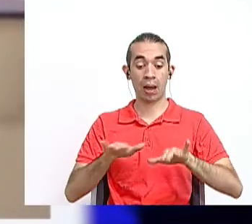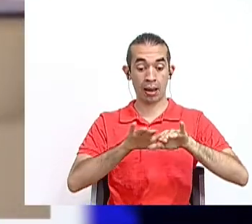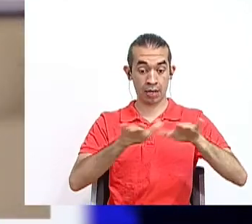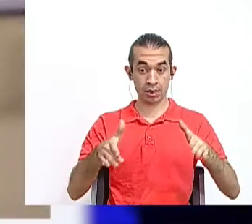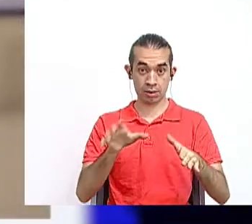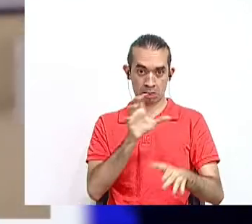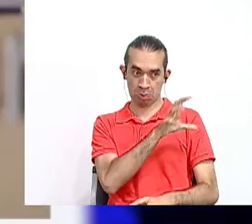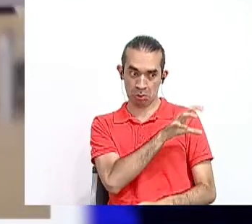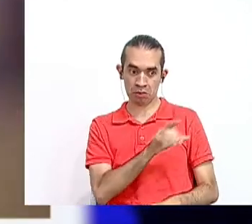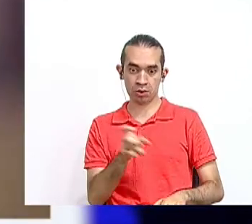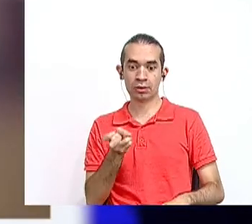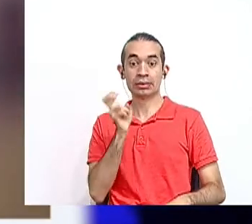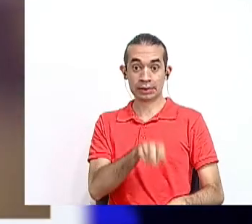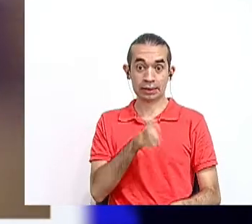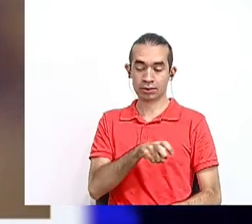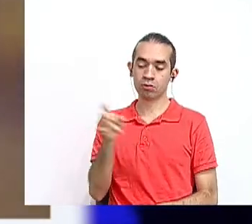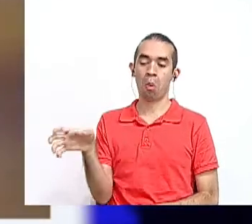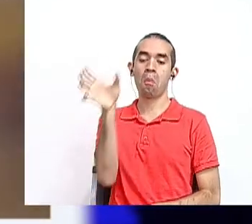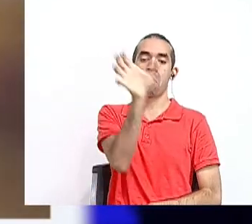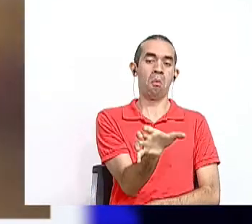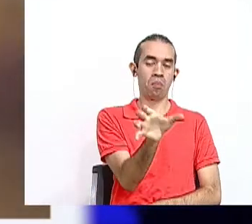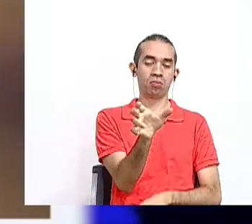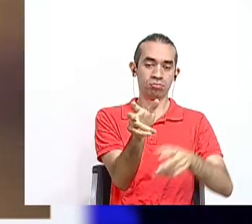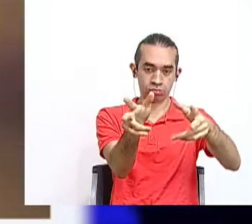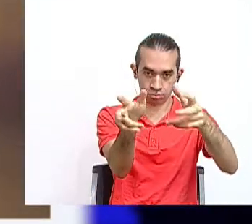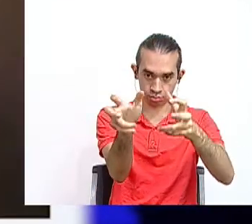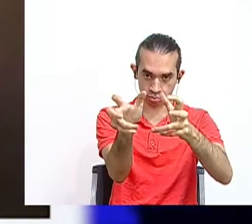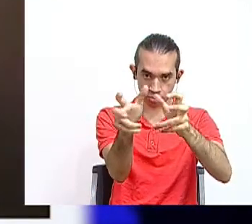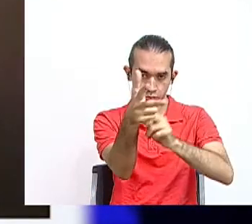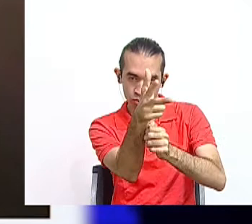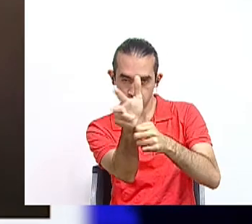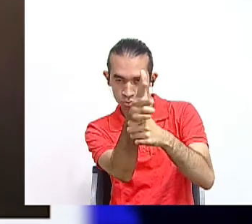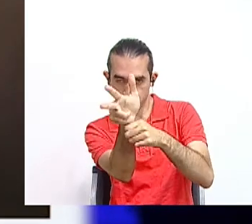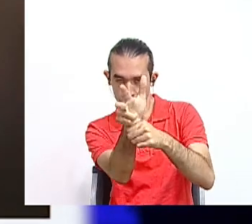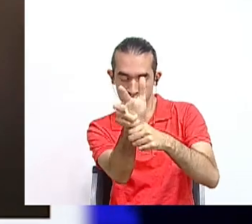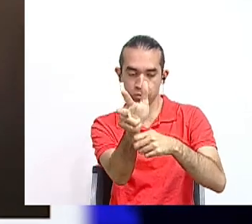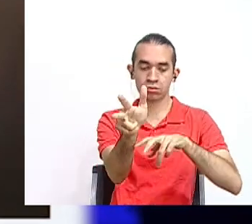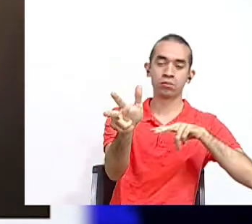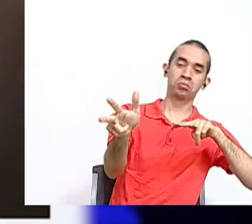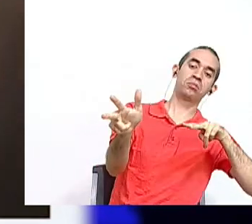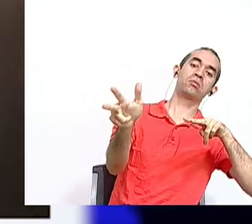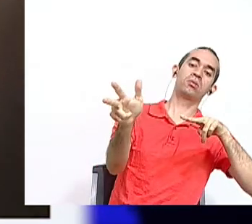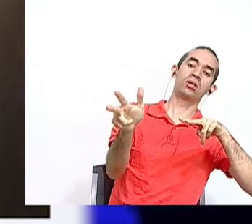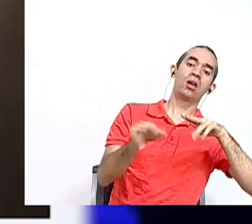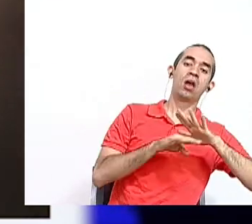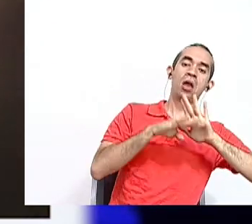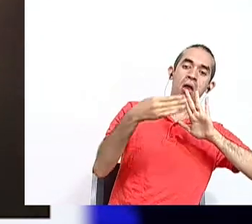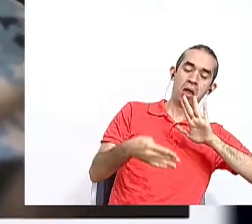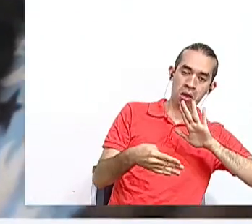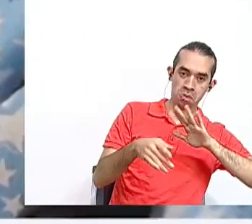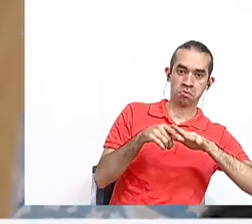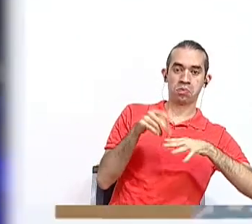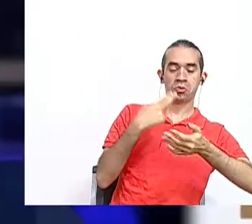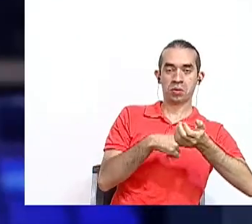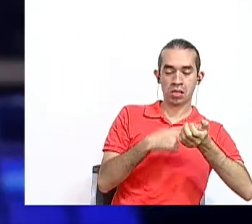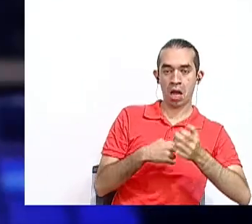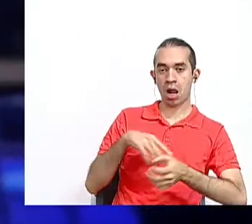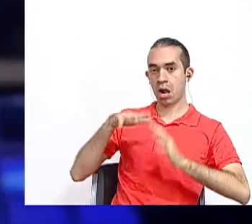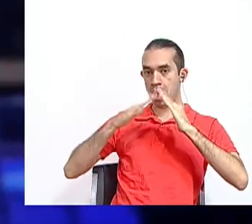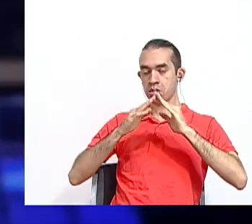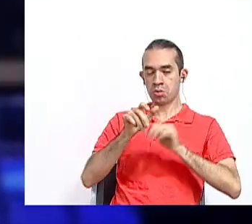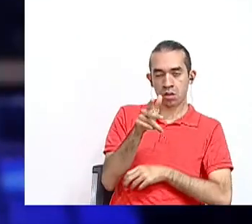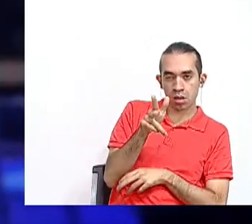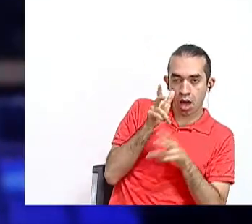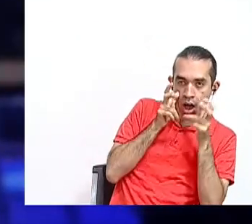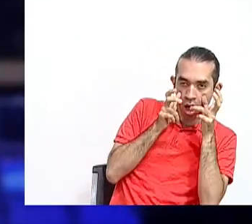child usually sits. From home or a hospital bed, the recovering child can also participate in class.